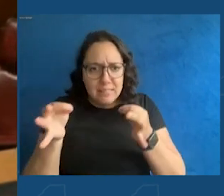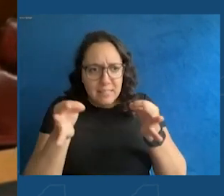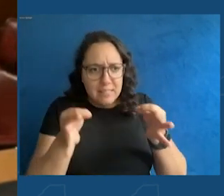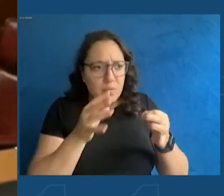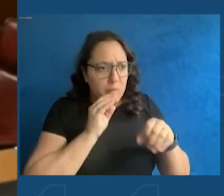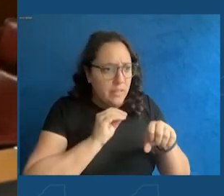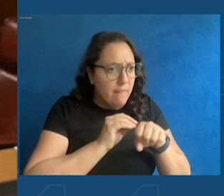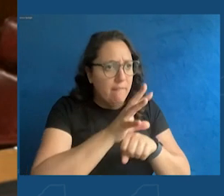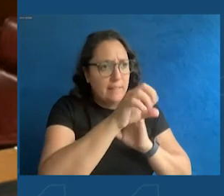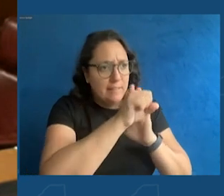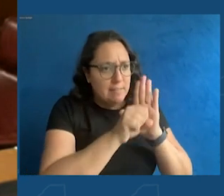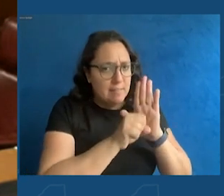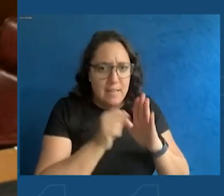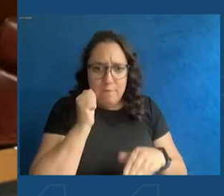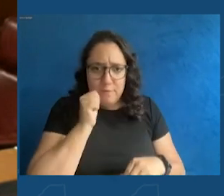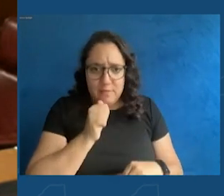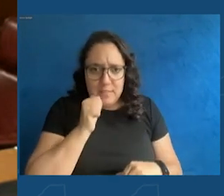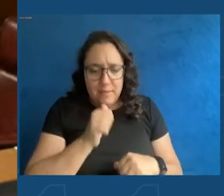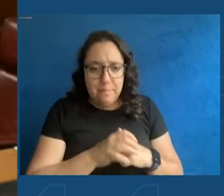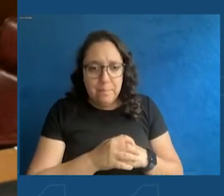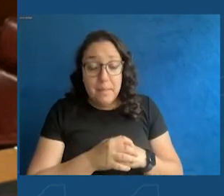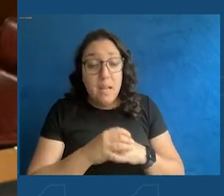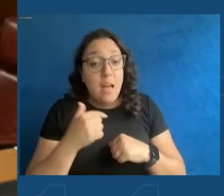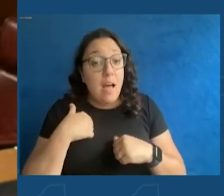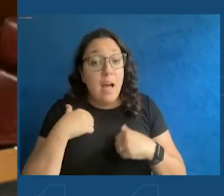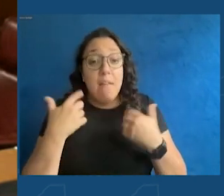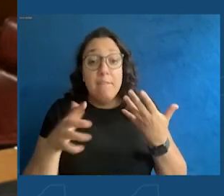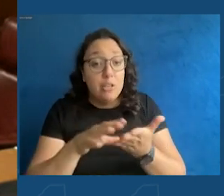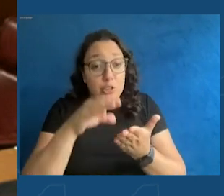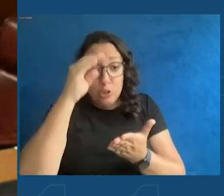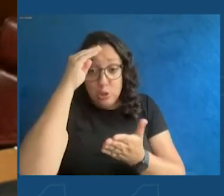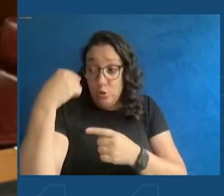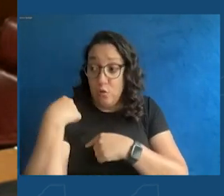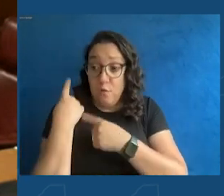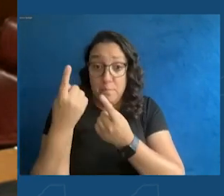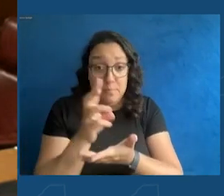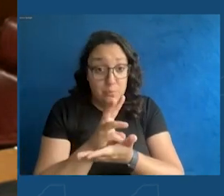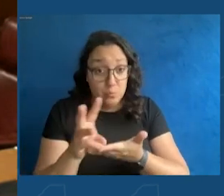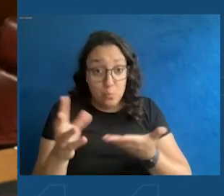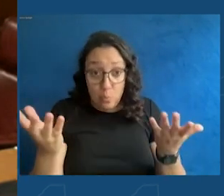every day. What I have learned already over the past 6 weeks is that,